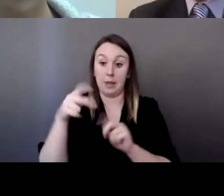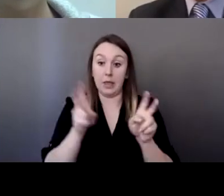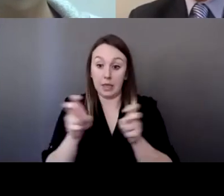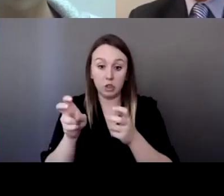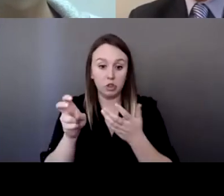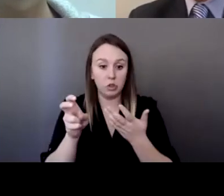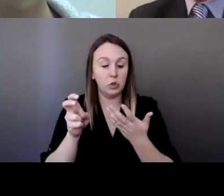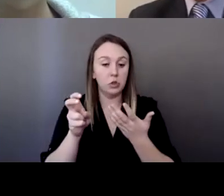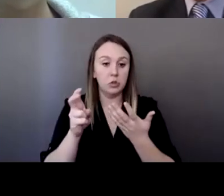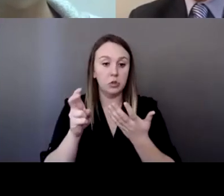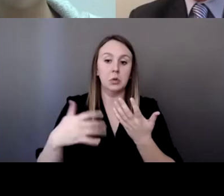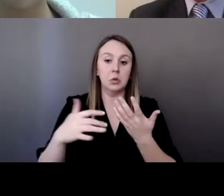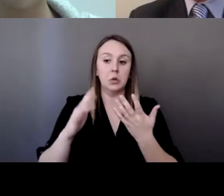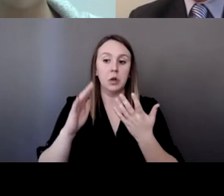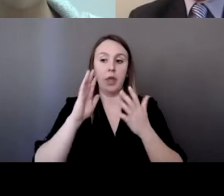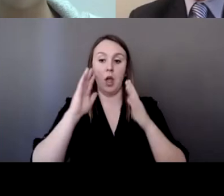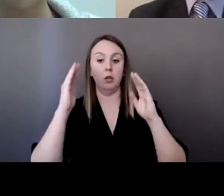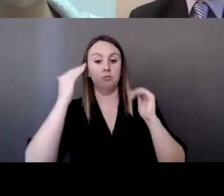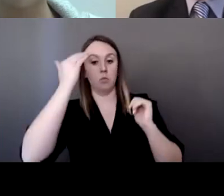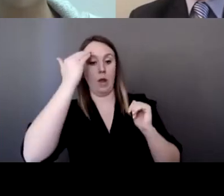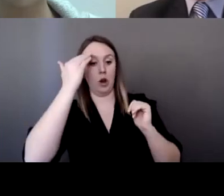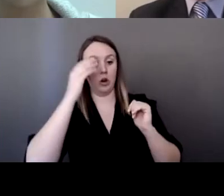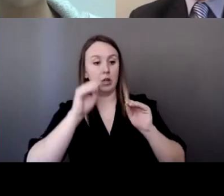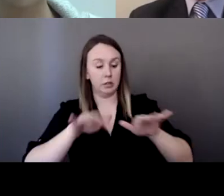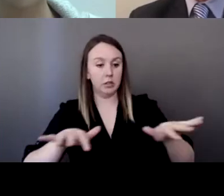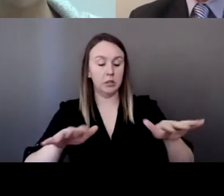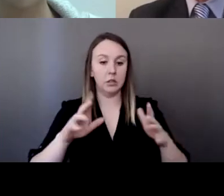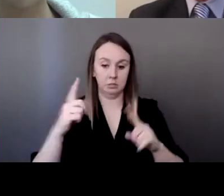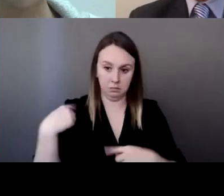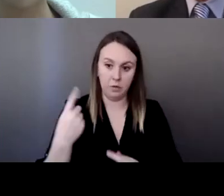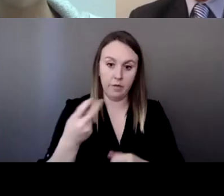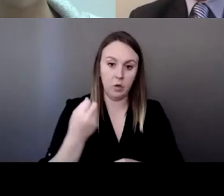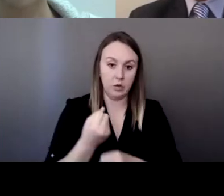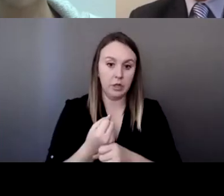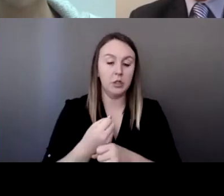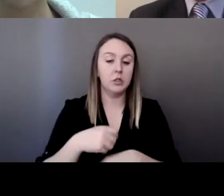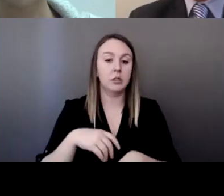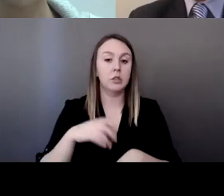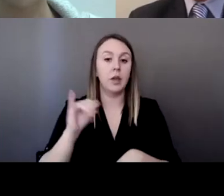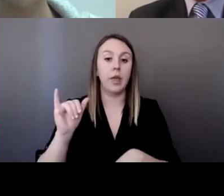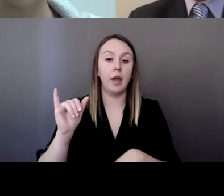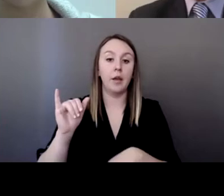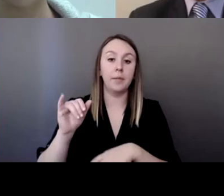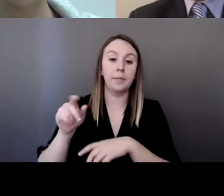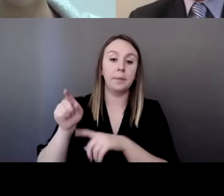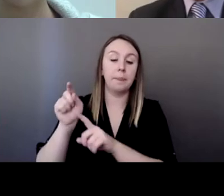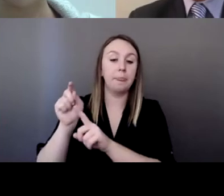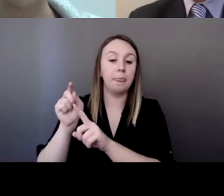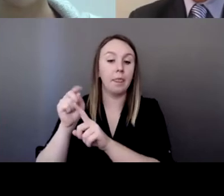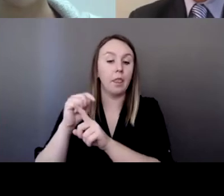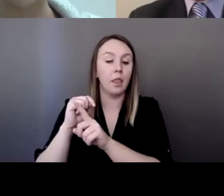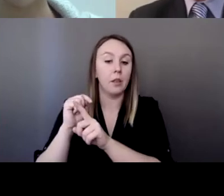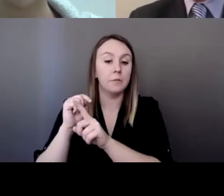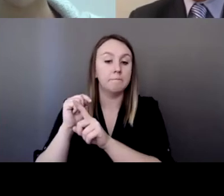last couple of years. BIA, Office of Justice Services, have developed a number of policies relating